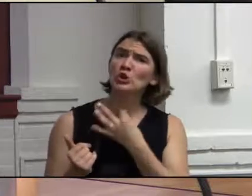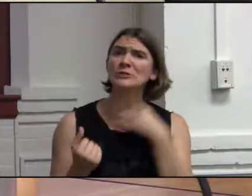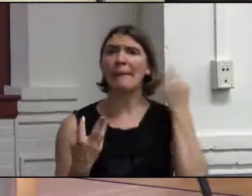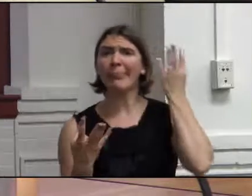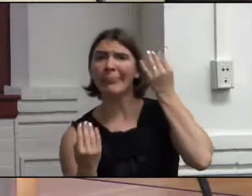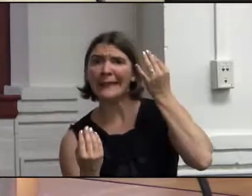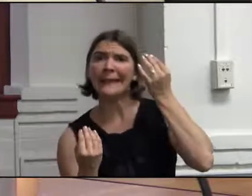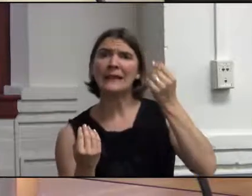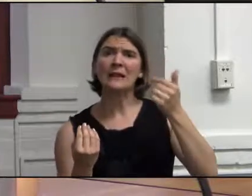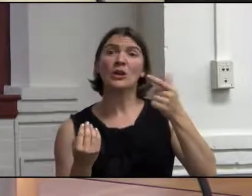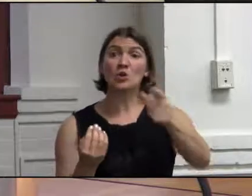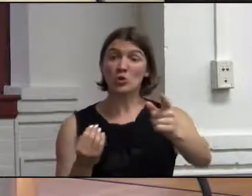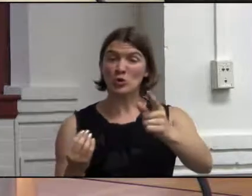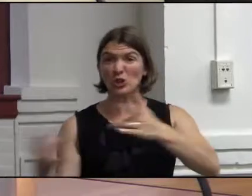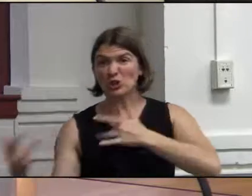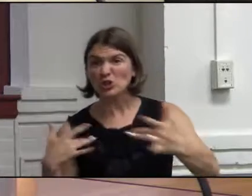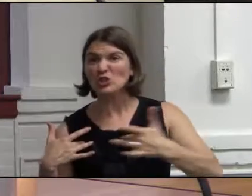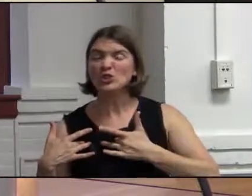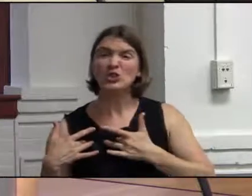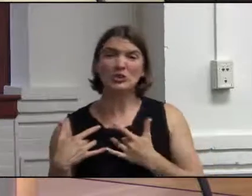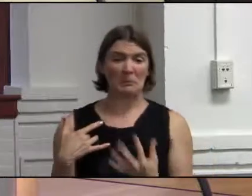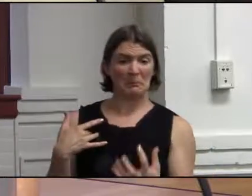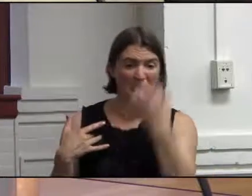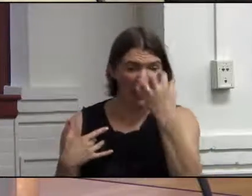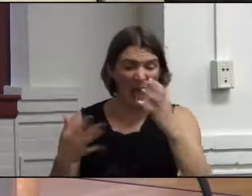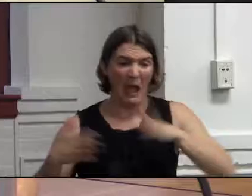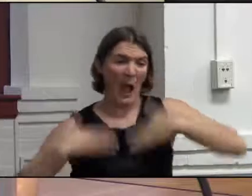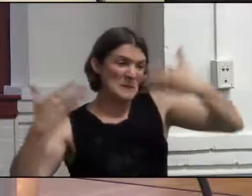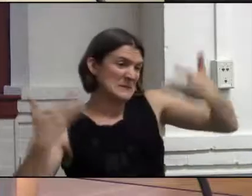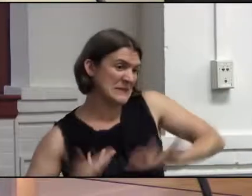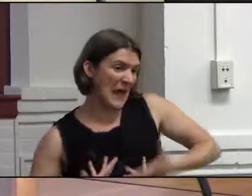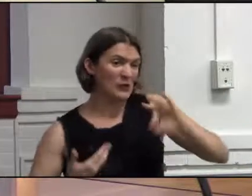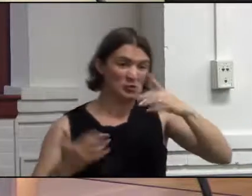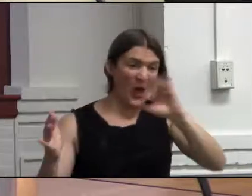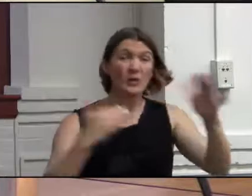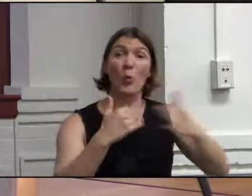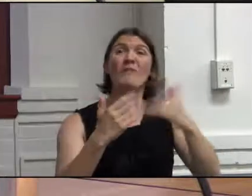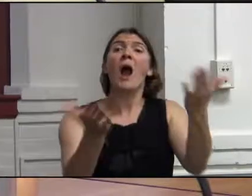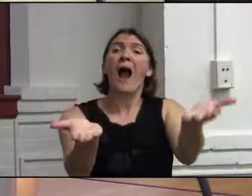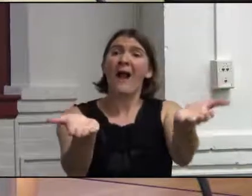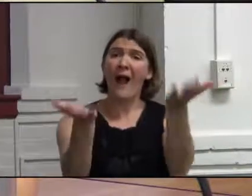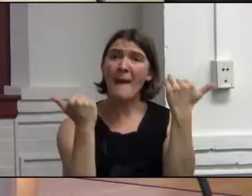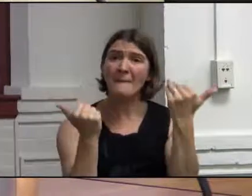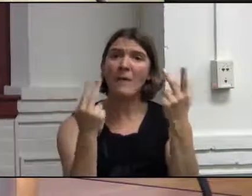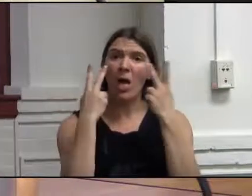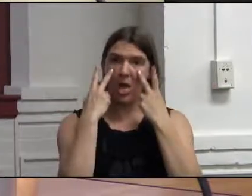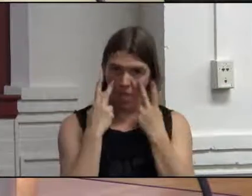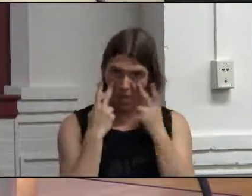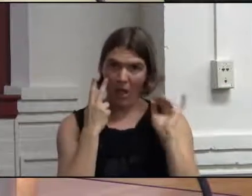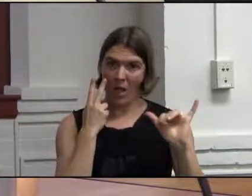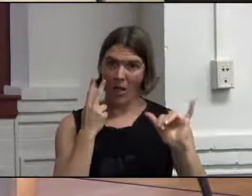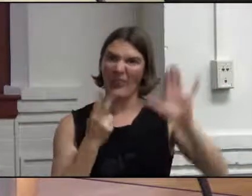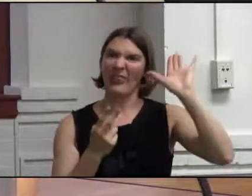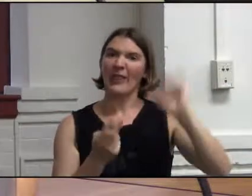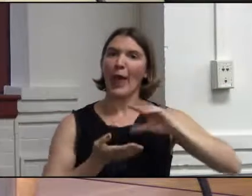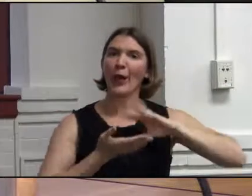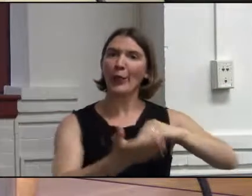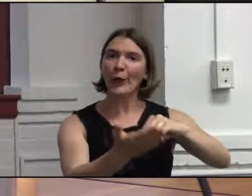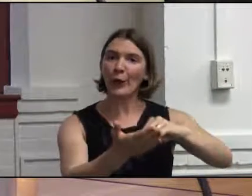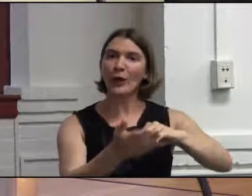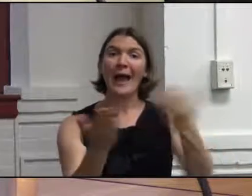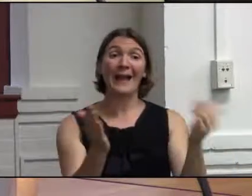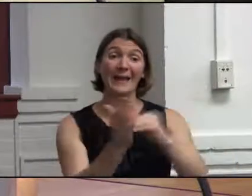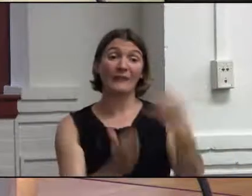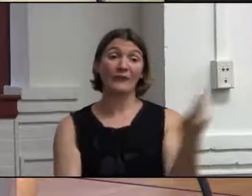so thoroughly express feelings about local opiate crisis, etc., to attend this cookout